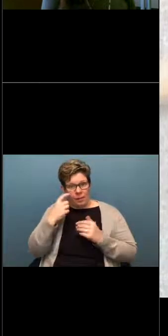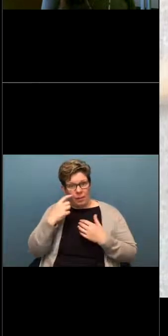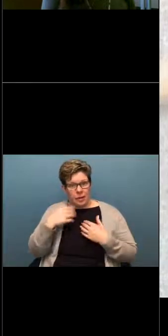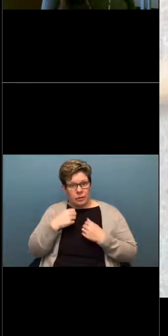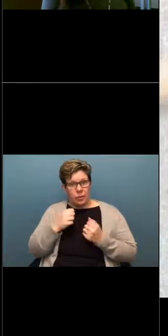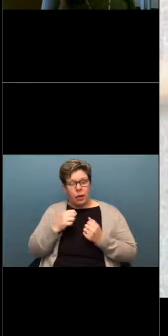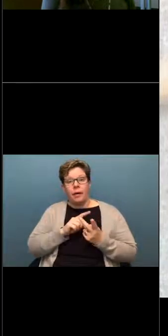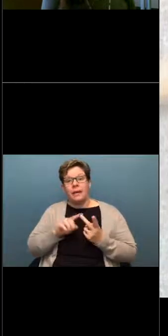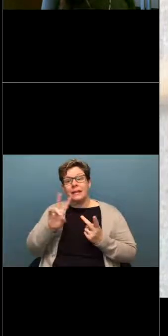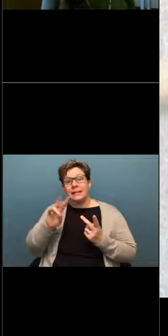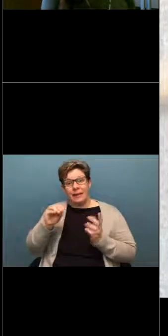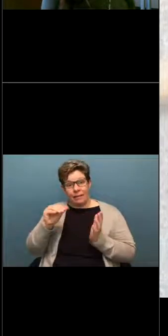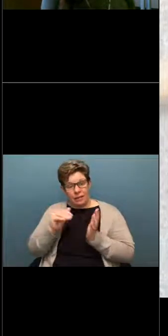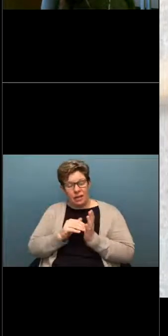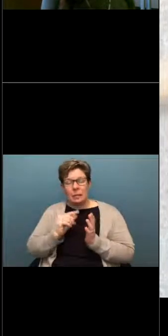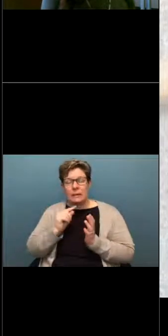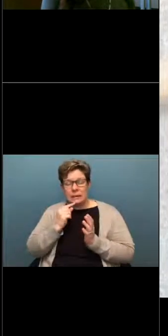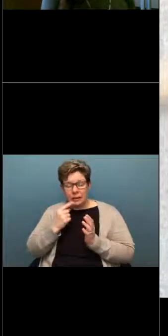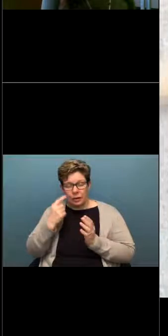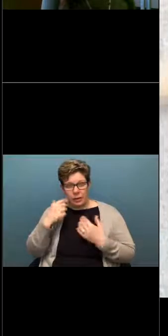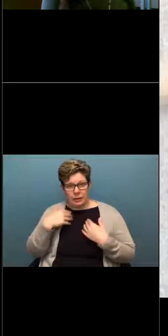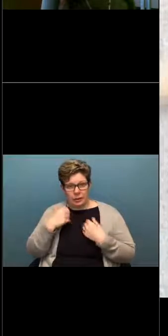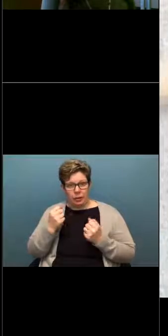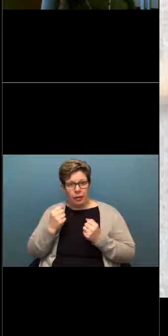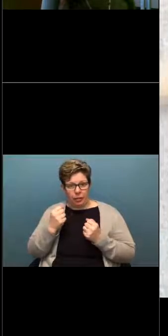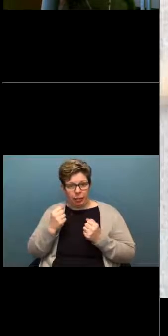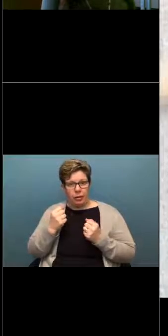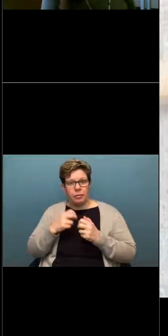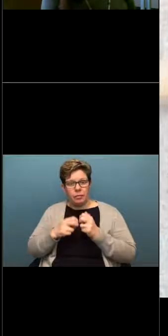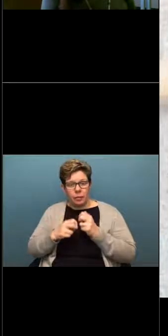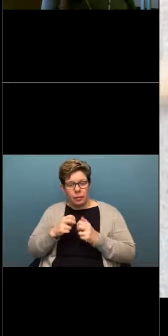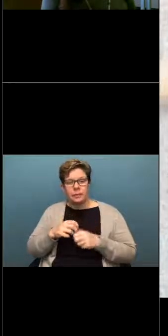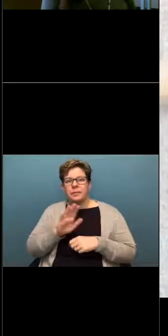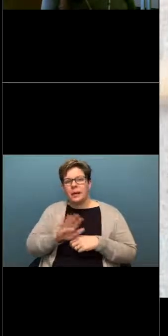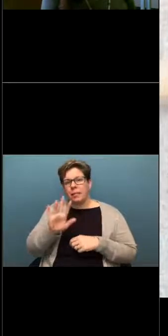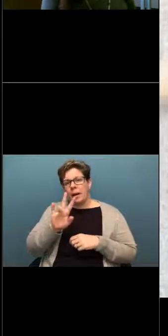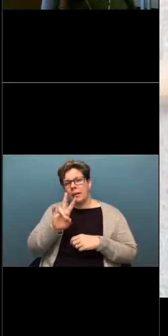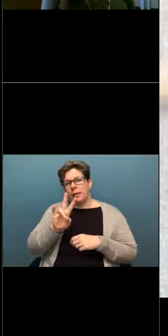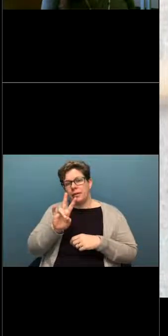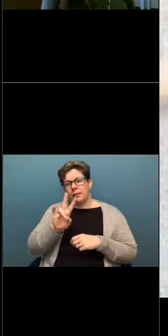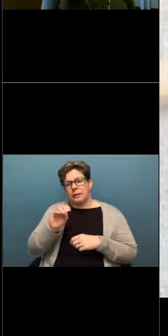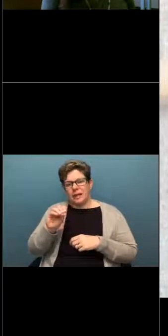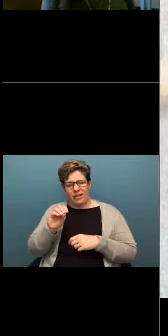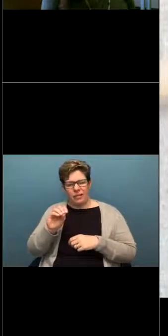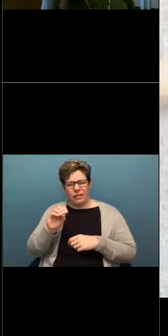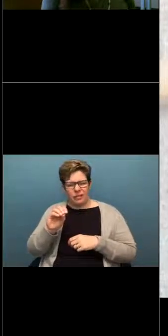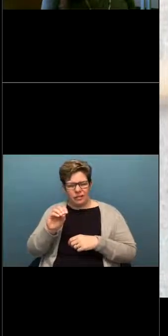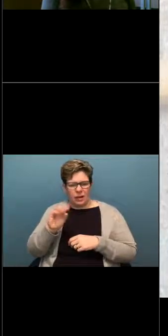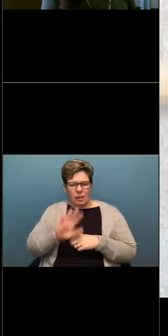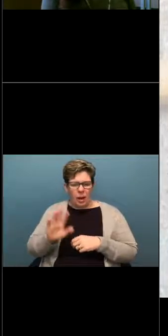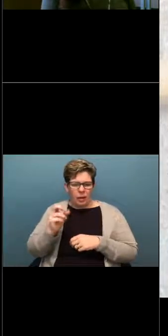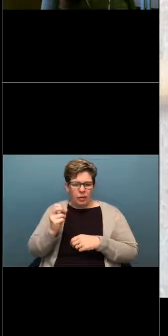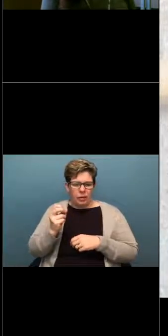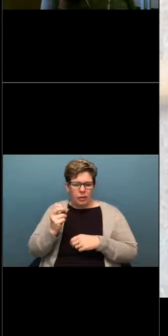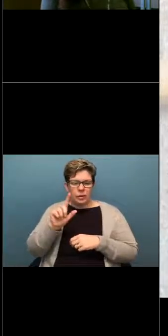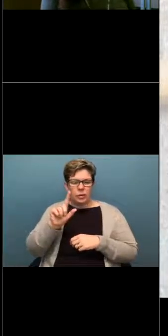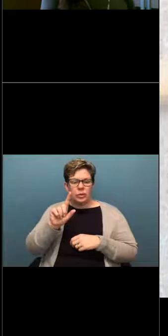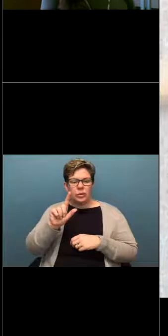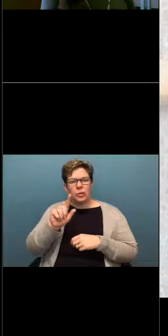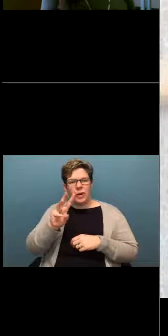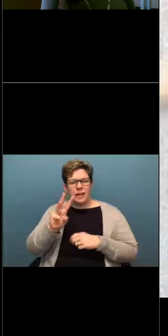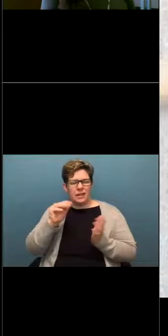serious mental health issue. About 26,000 kids in our state, ages 12 to 17, have depression, and